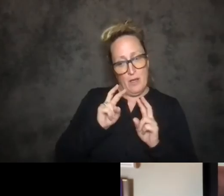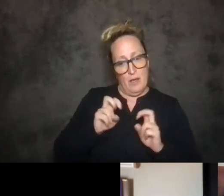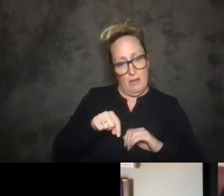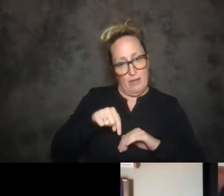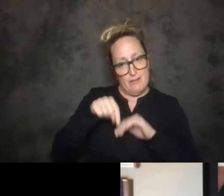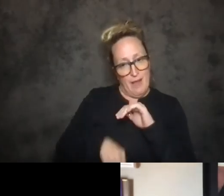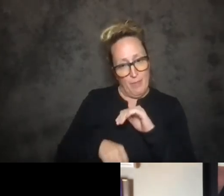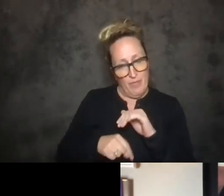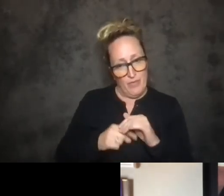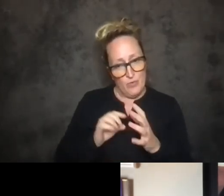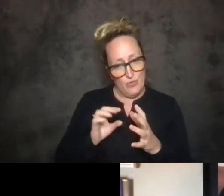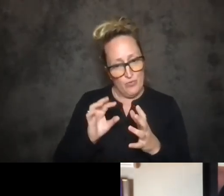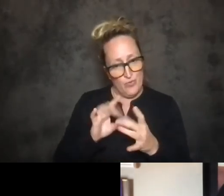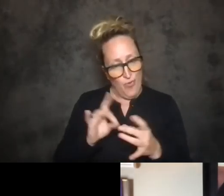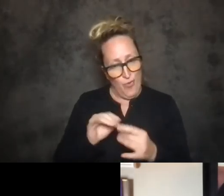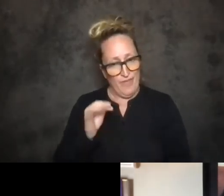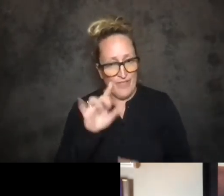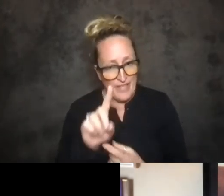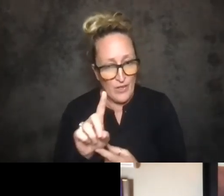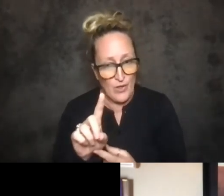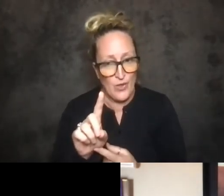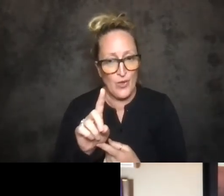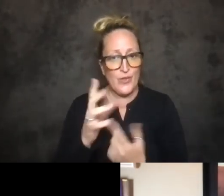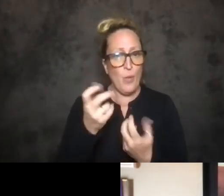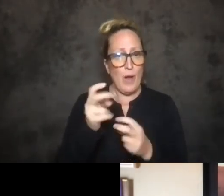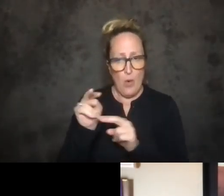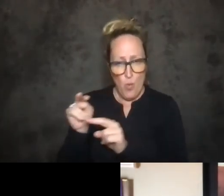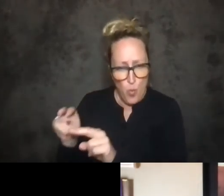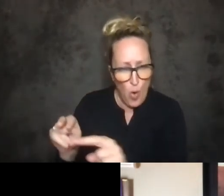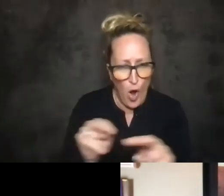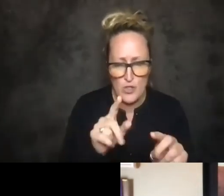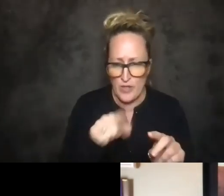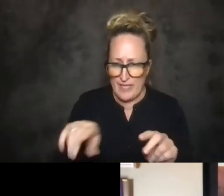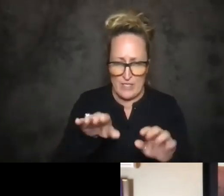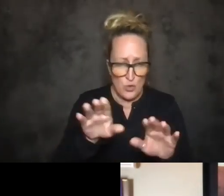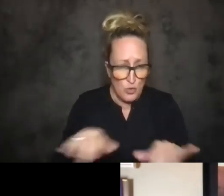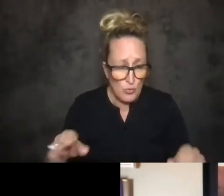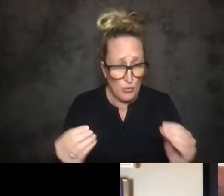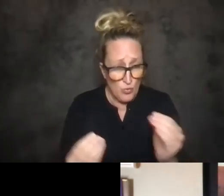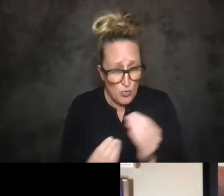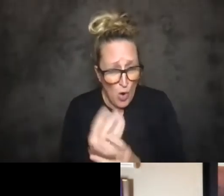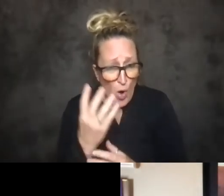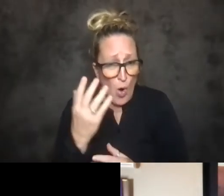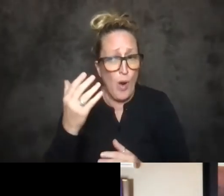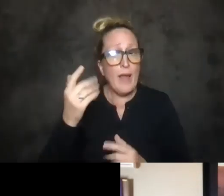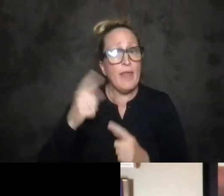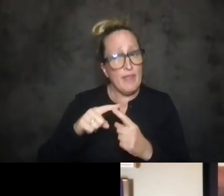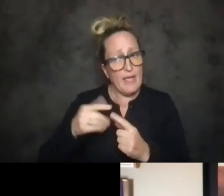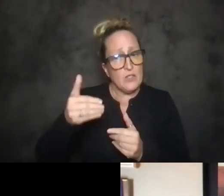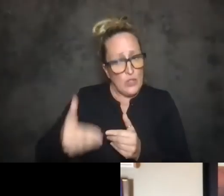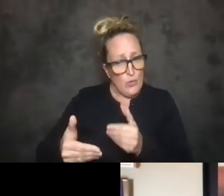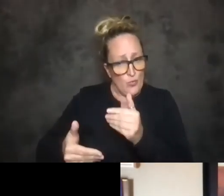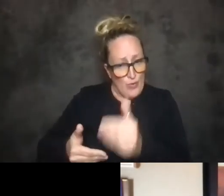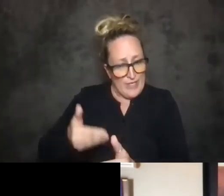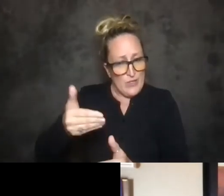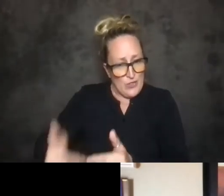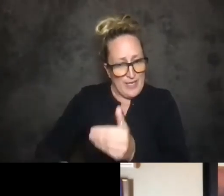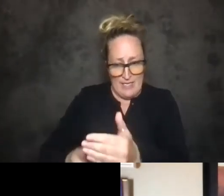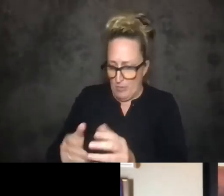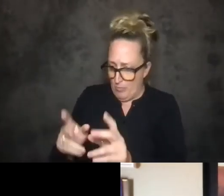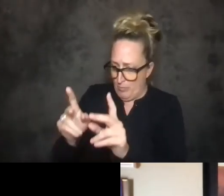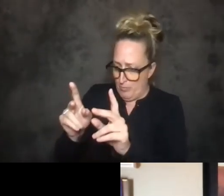story field, and what I've watched in as these children grow, and then as generations, each generation is a person